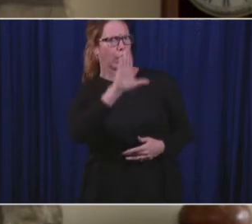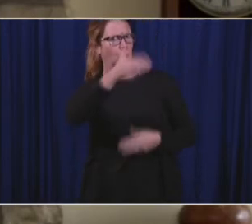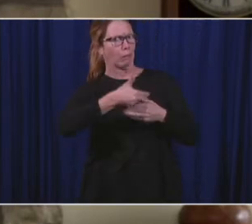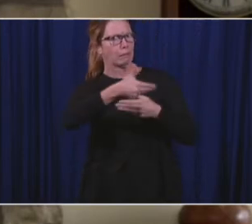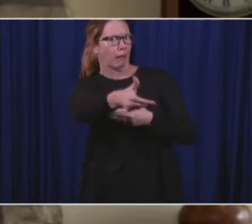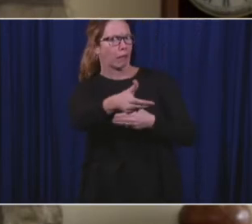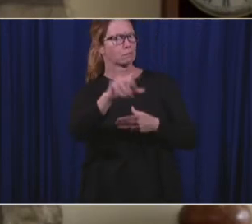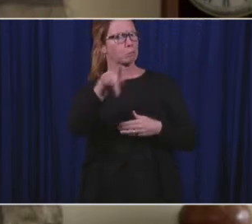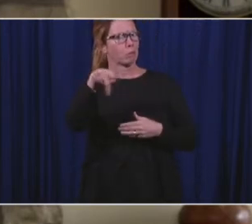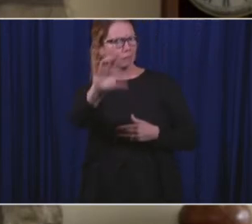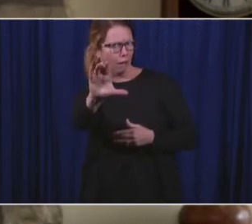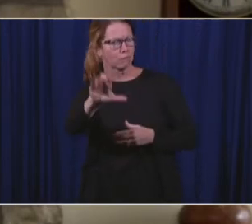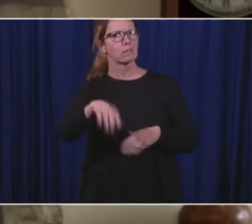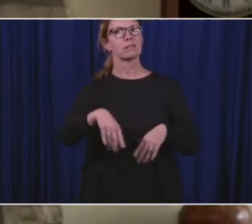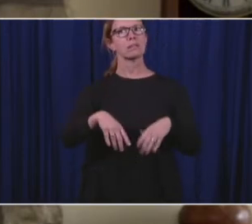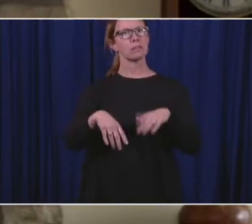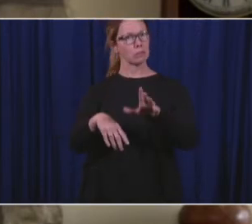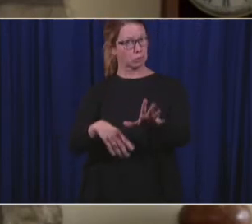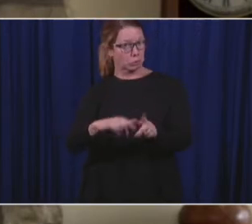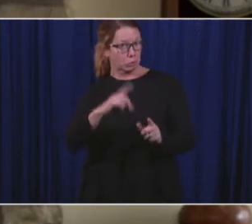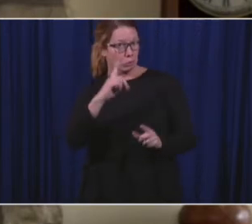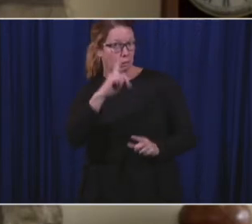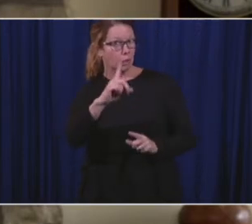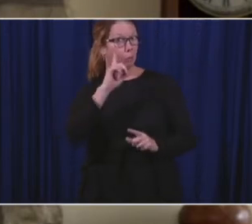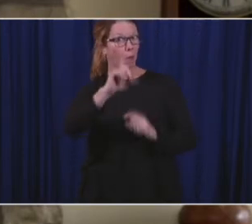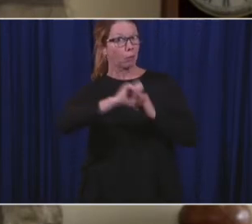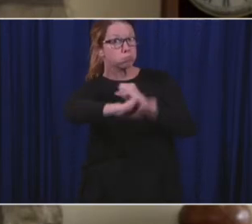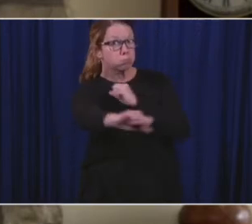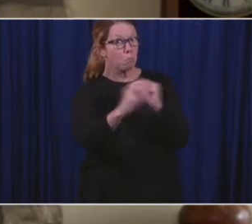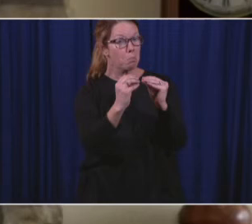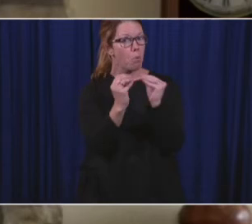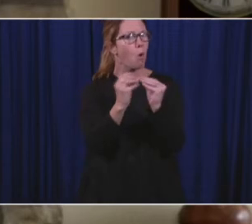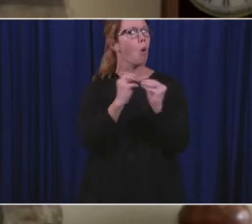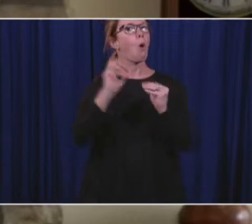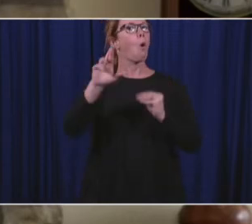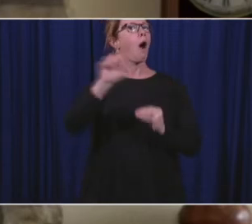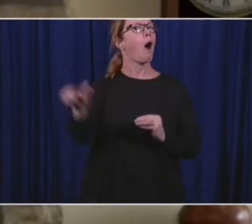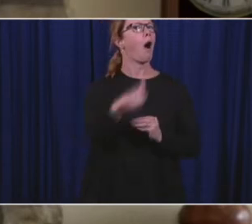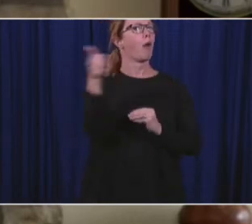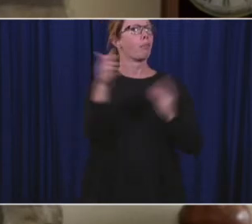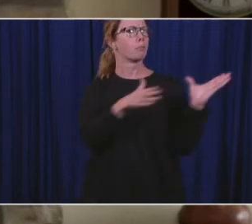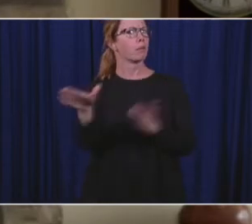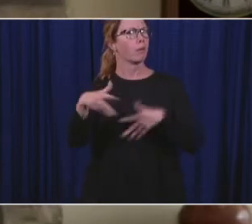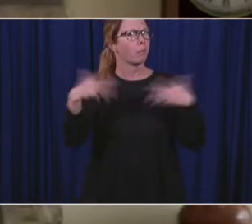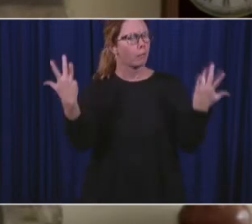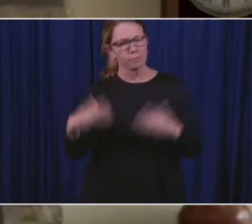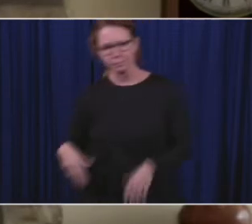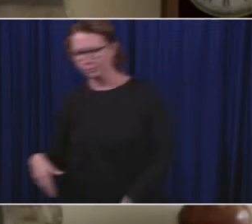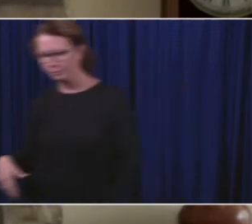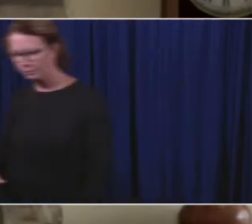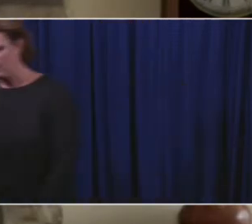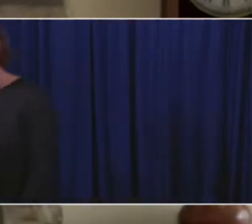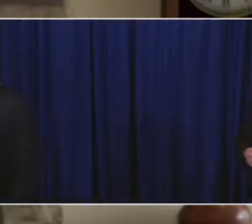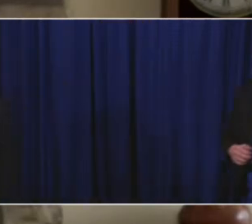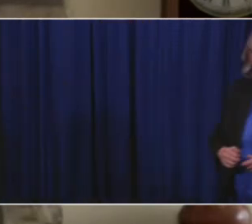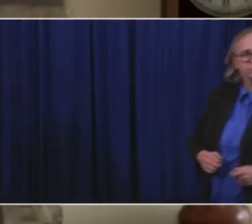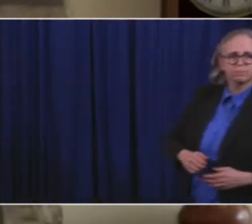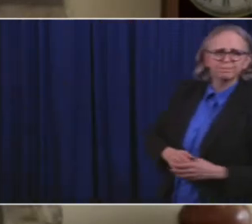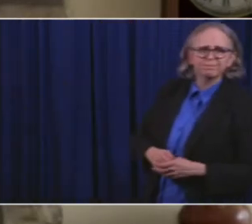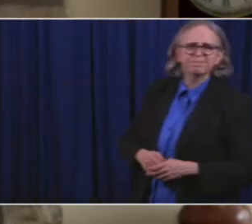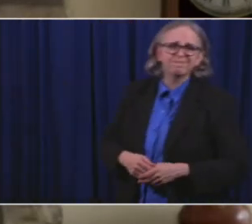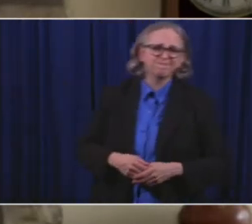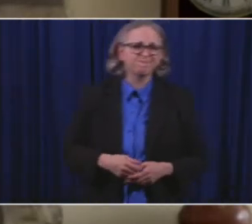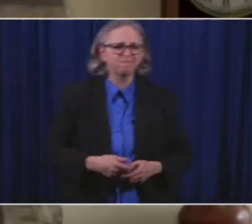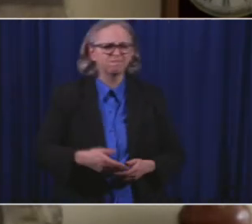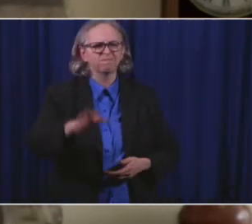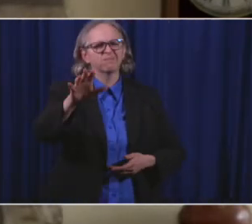indication before then whether that curfew order will be extended or some other measure might be taken? Well, no, it'll need to be extended. We'll talk more